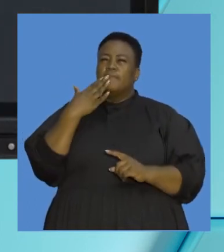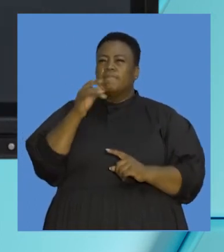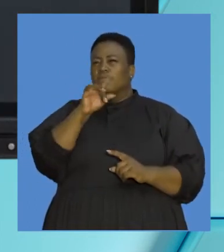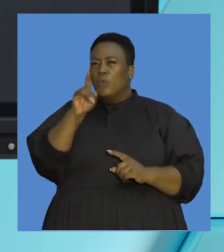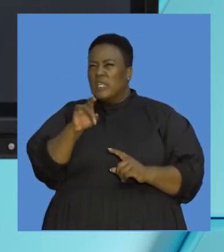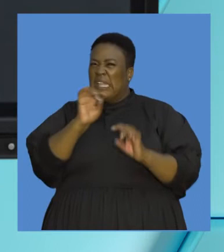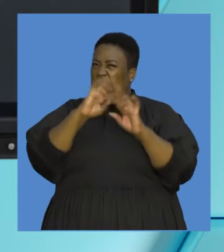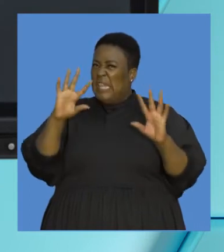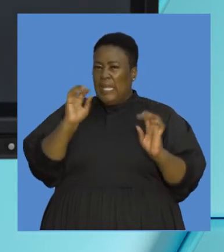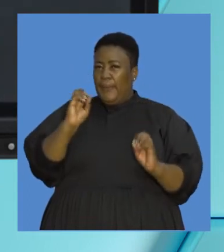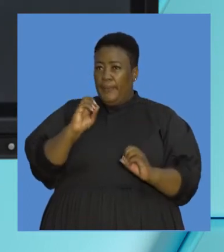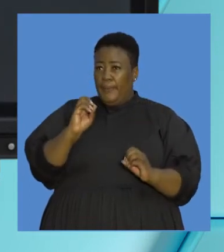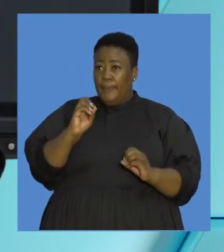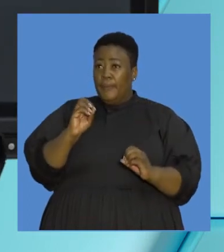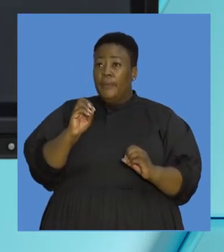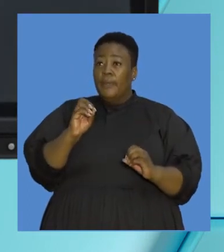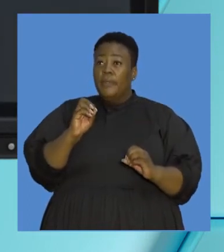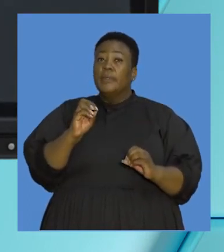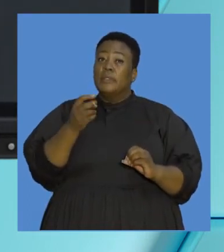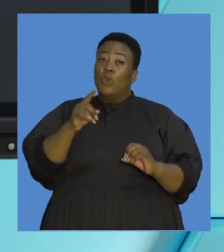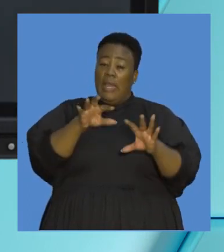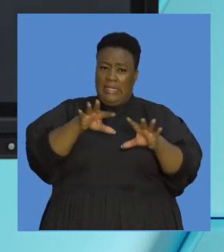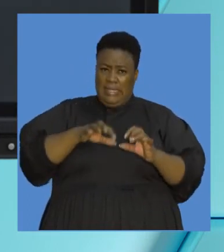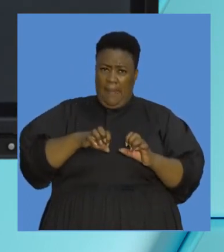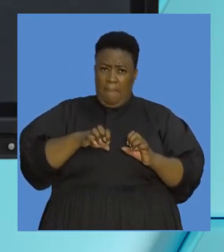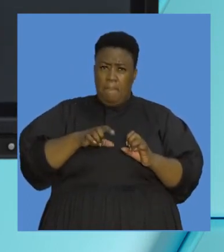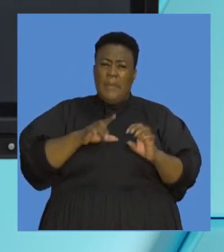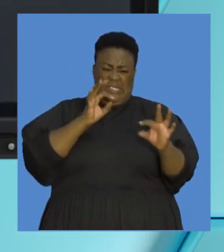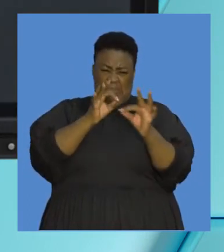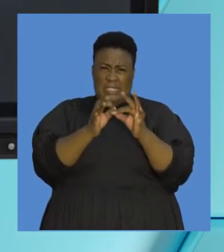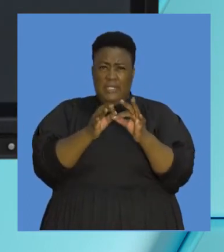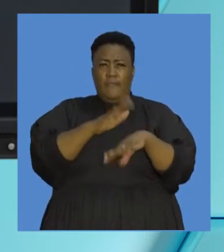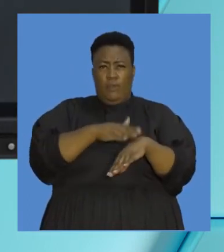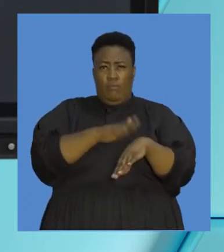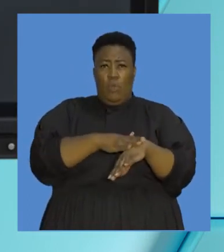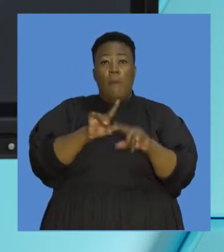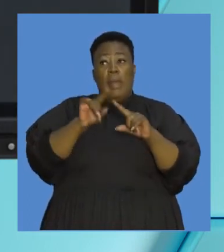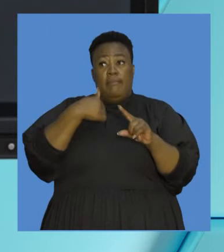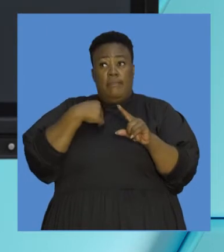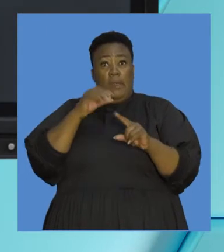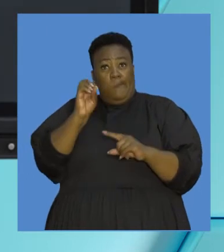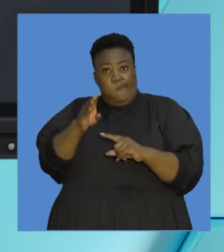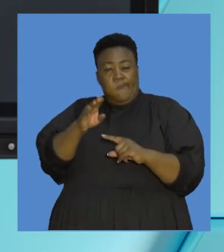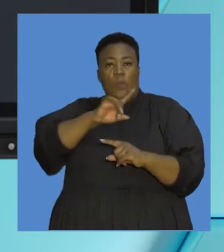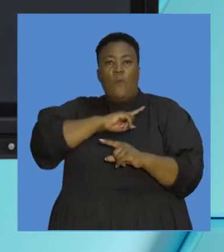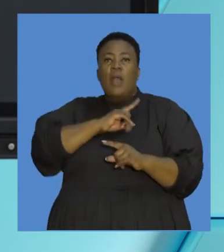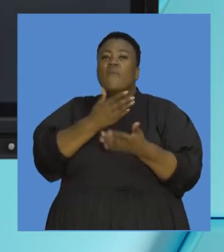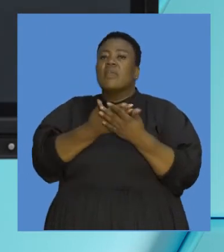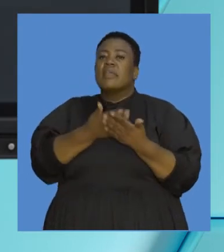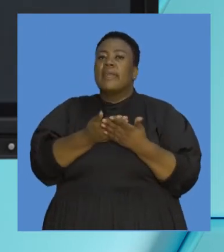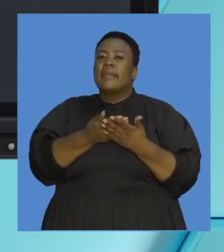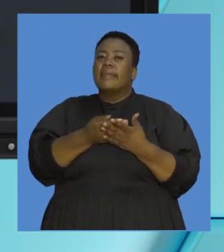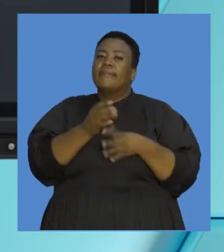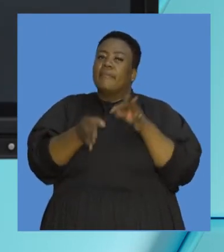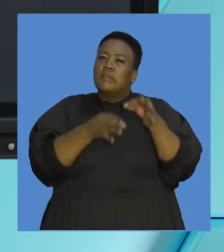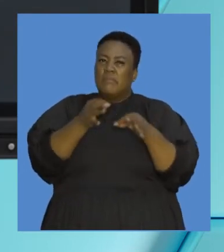question, and exams, they're definitely more specific. But I've put it in here deliberately so we can talk through what could